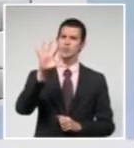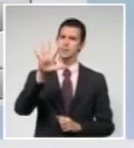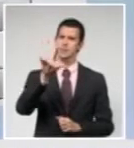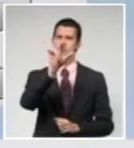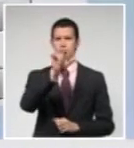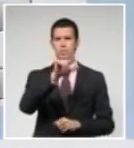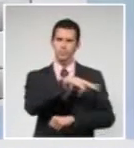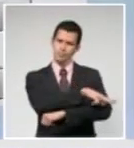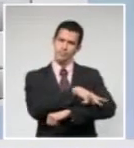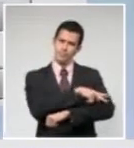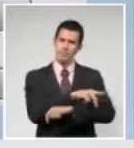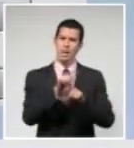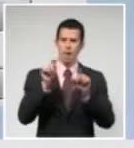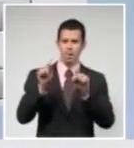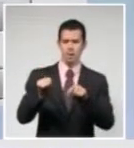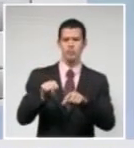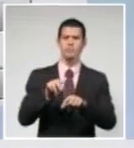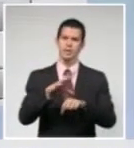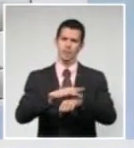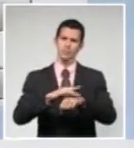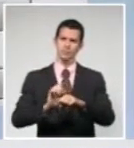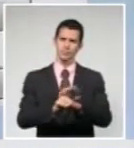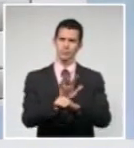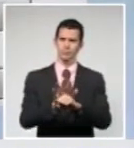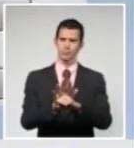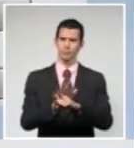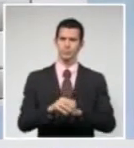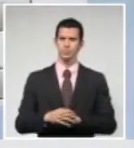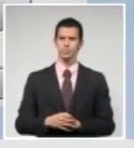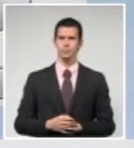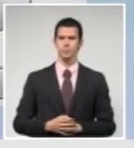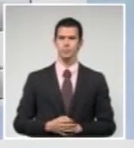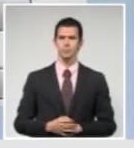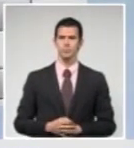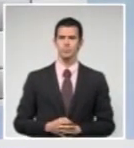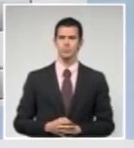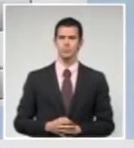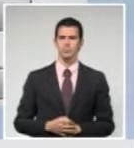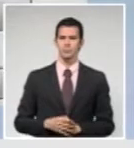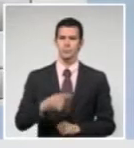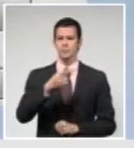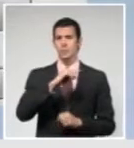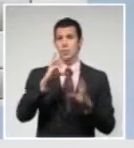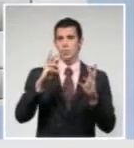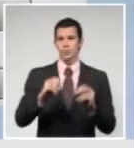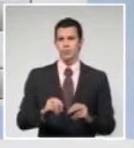present in the same 185 countries. Yesterday,